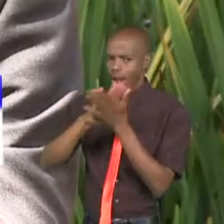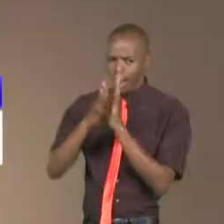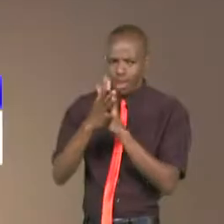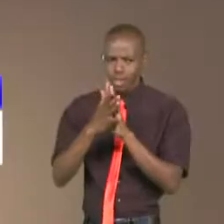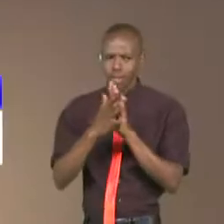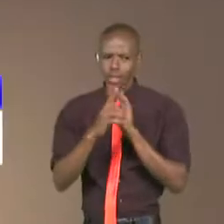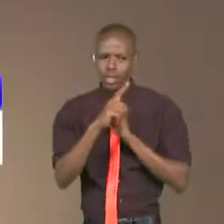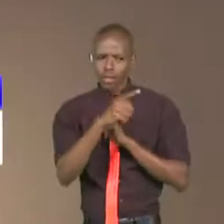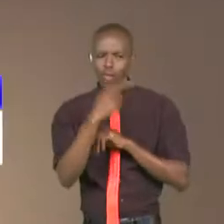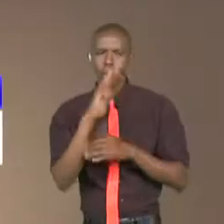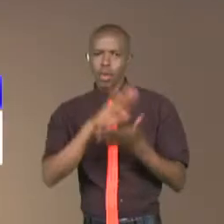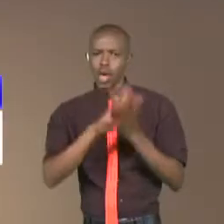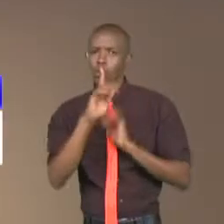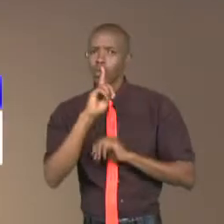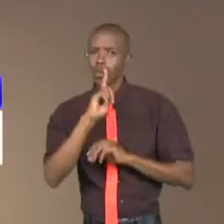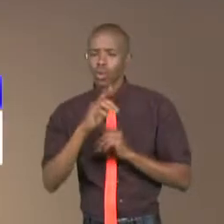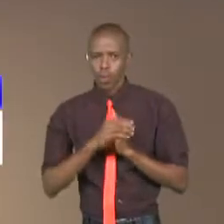sure?